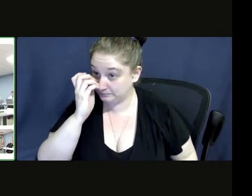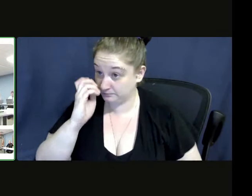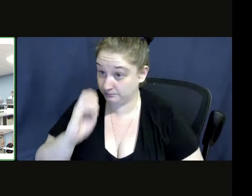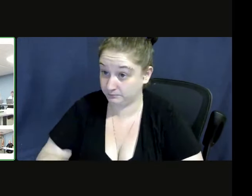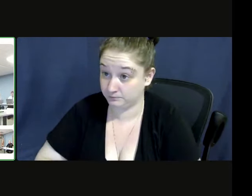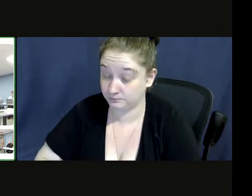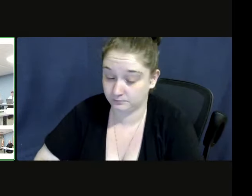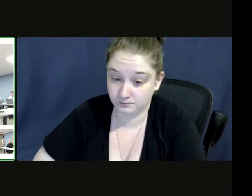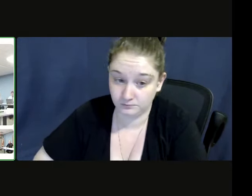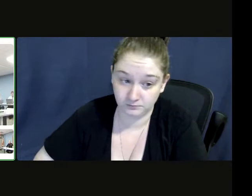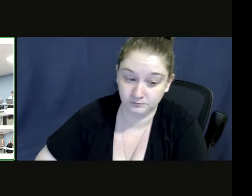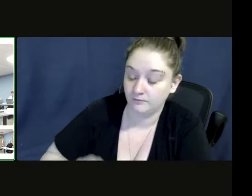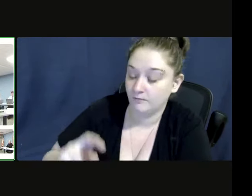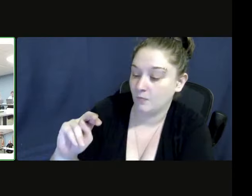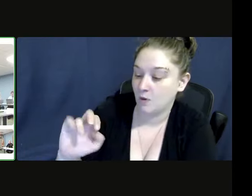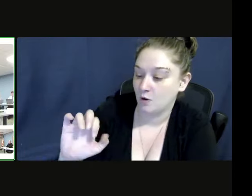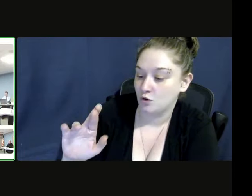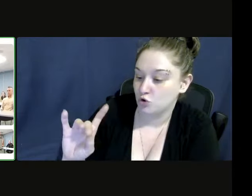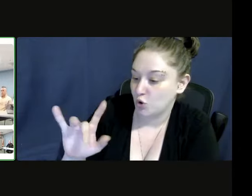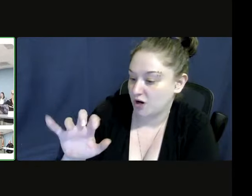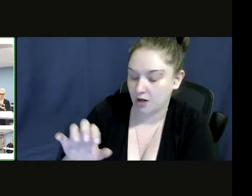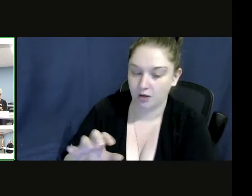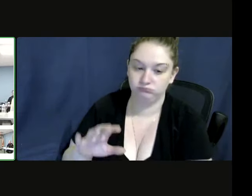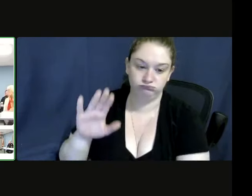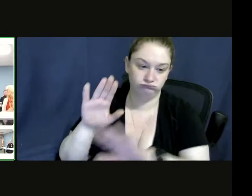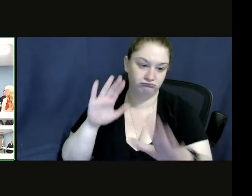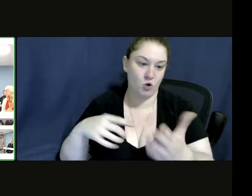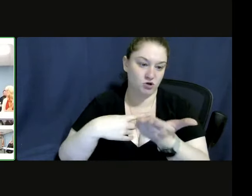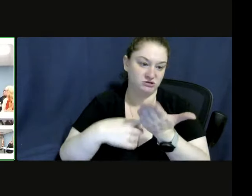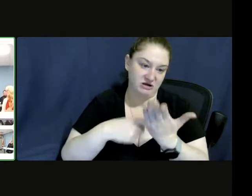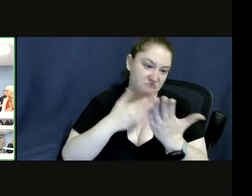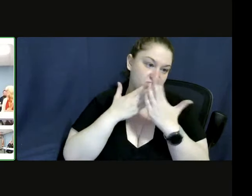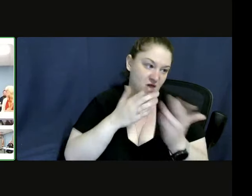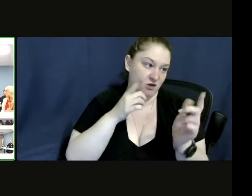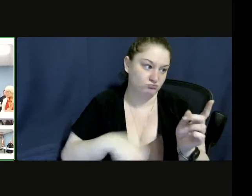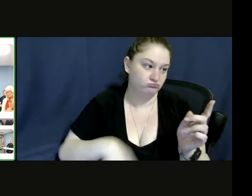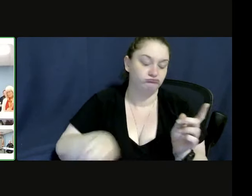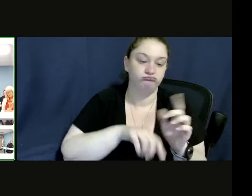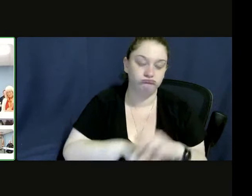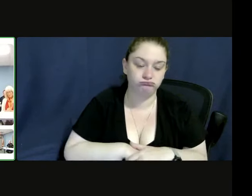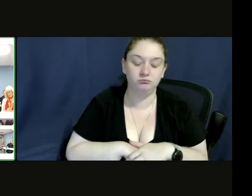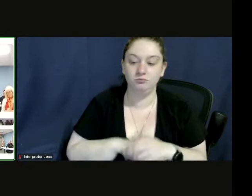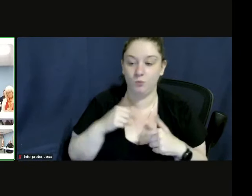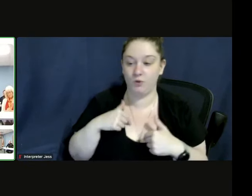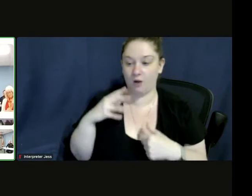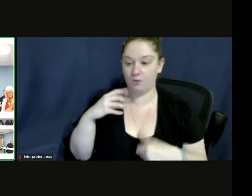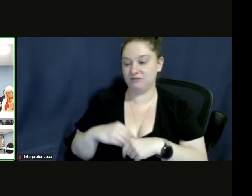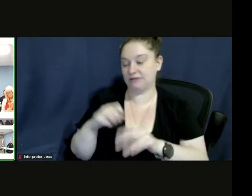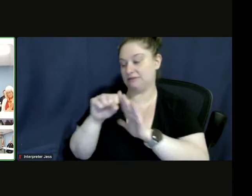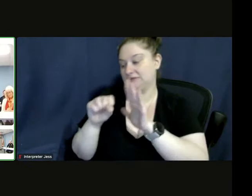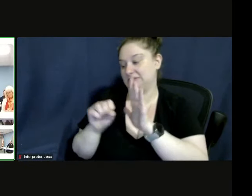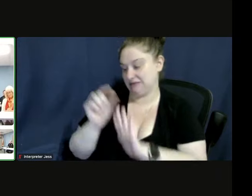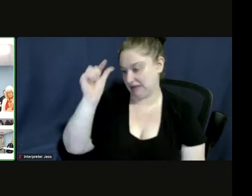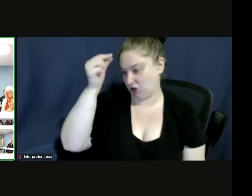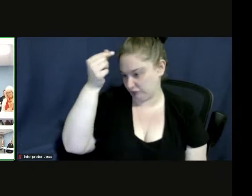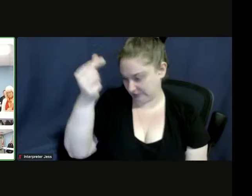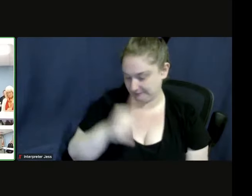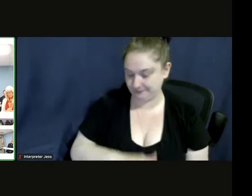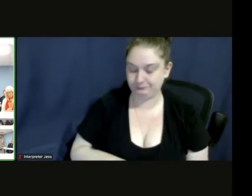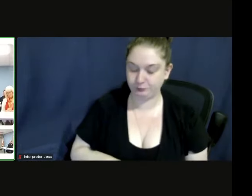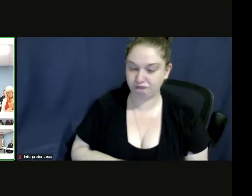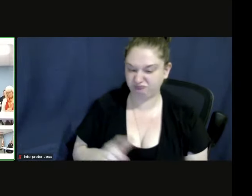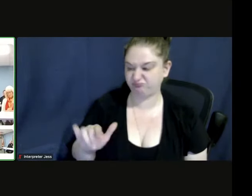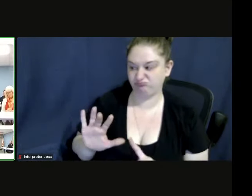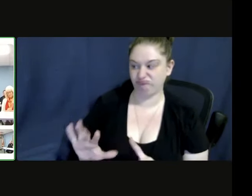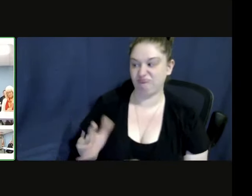Councilor Robeck. Great discussion. I think you won it all. When I was in state government, for about